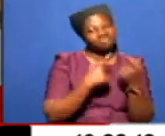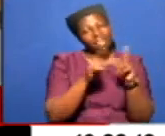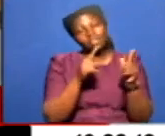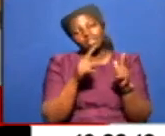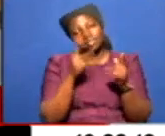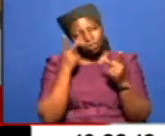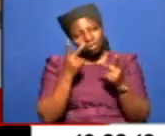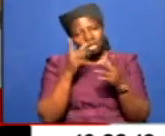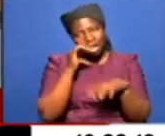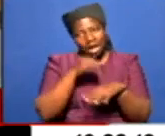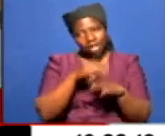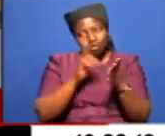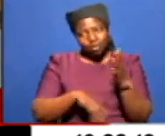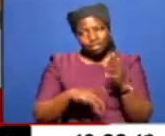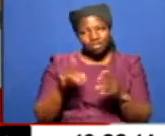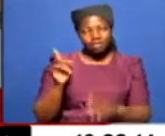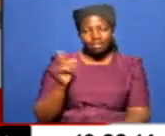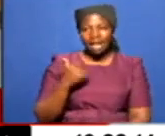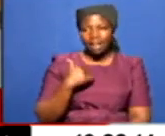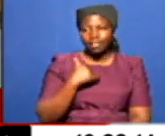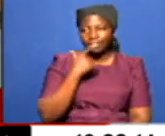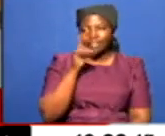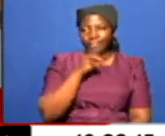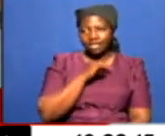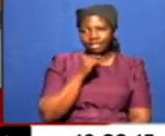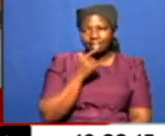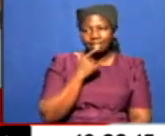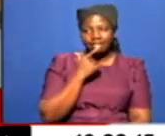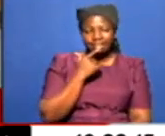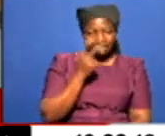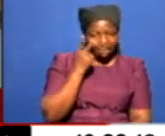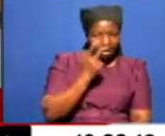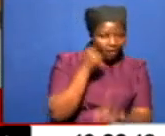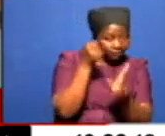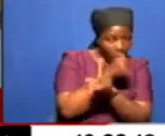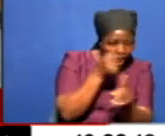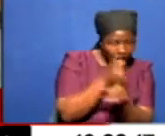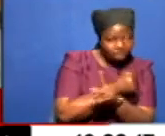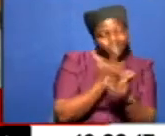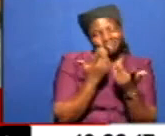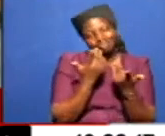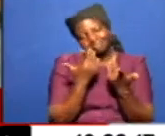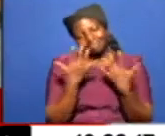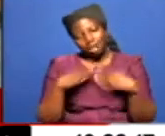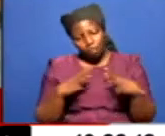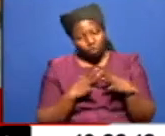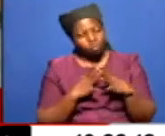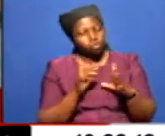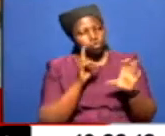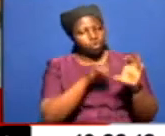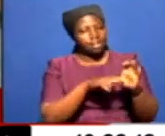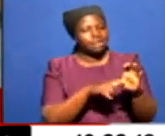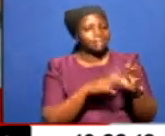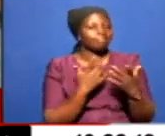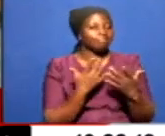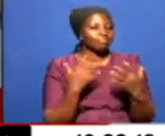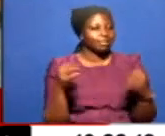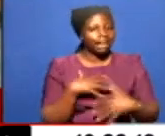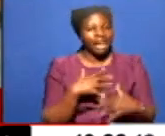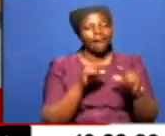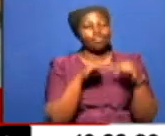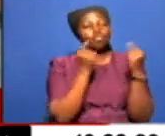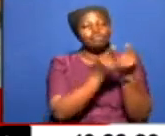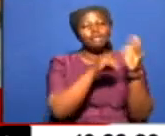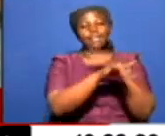seeing violent extremism and also radicalization in counties. We were formerly